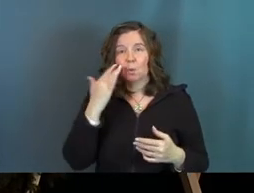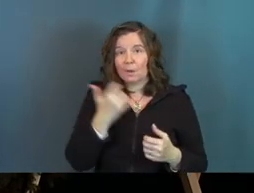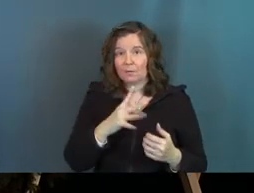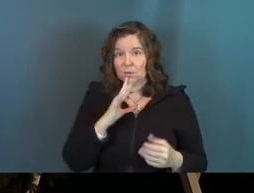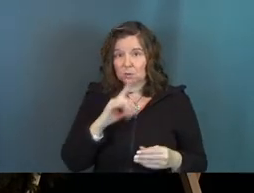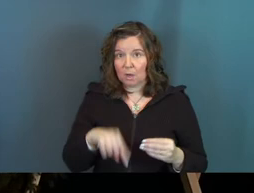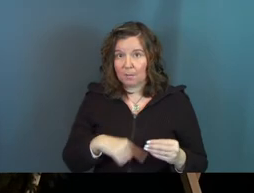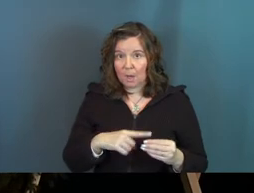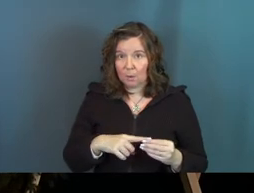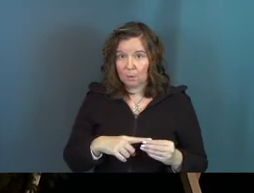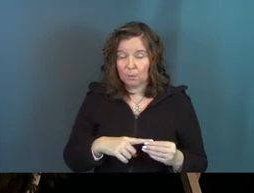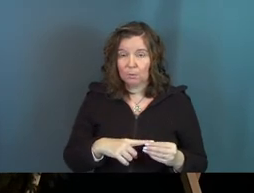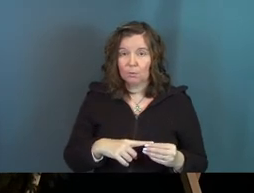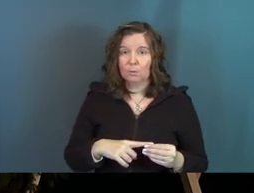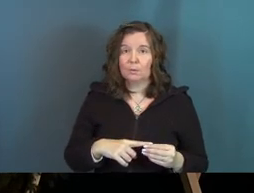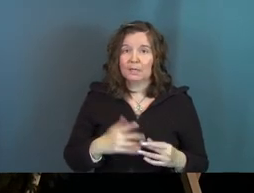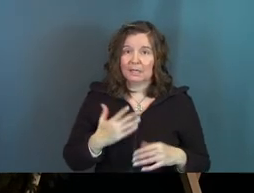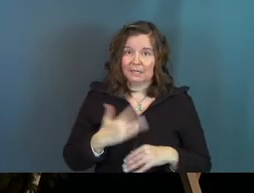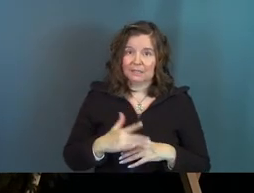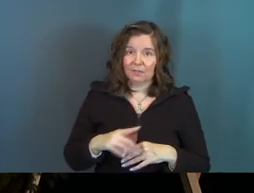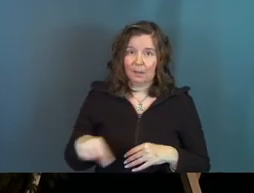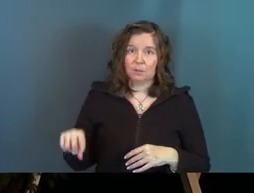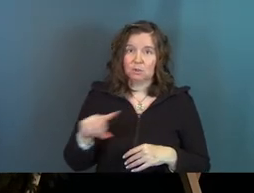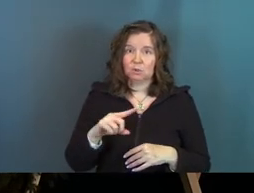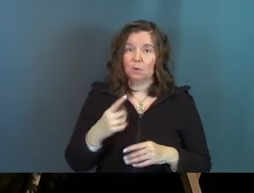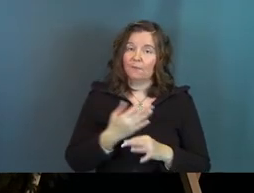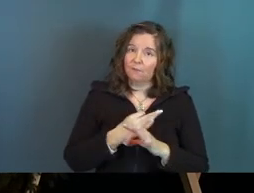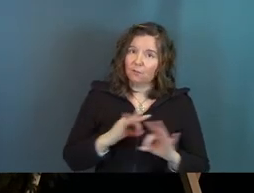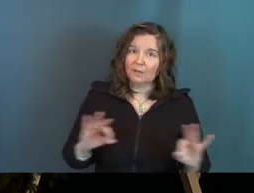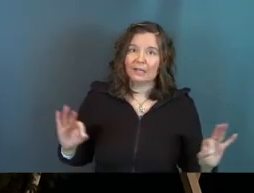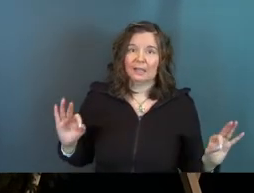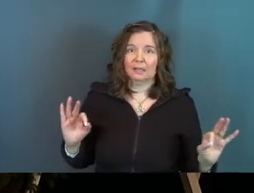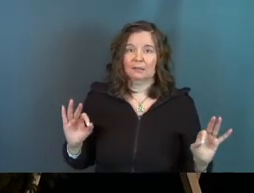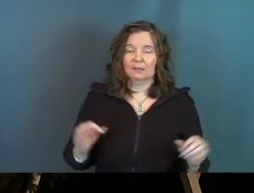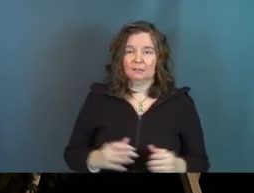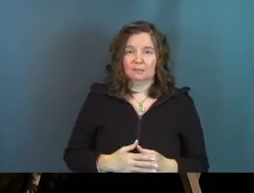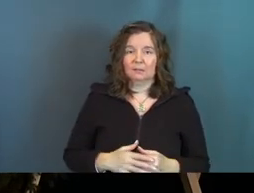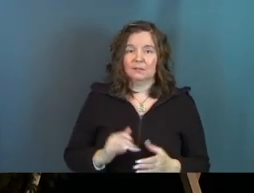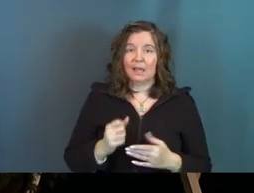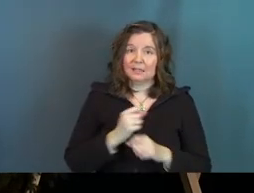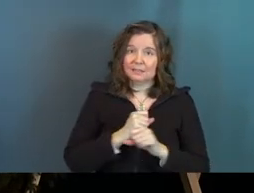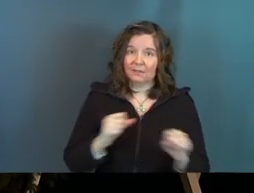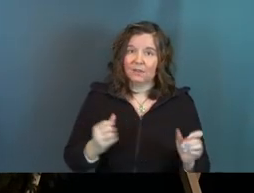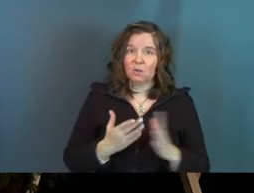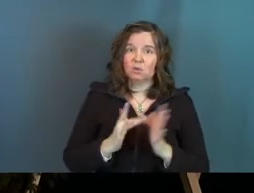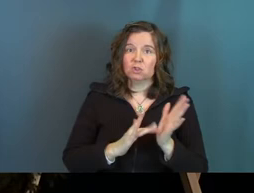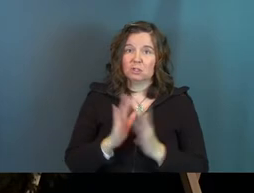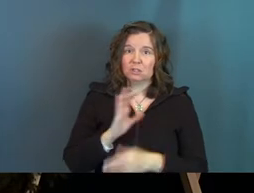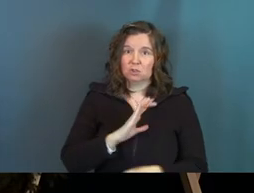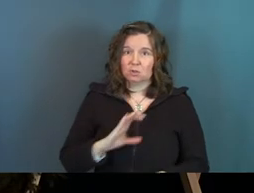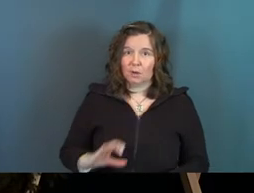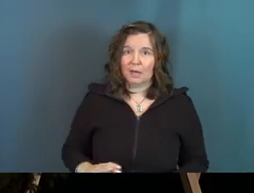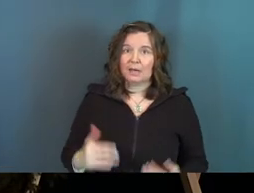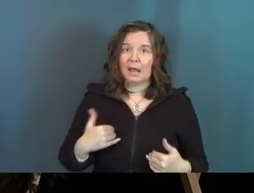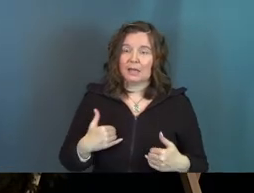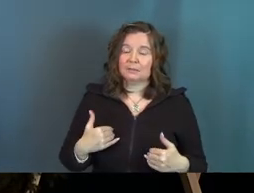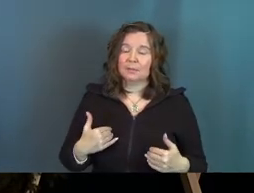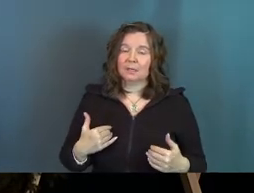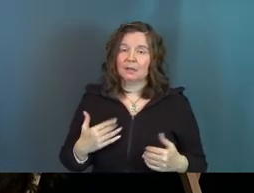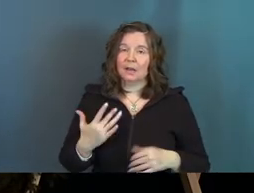everything we talked about is available to you freely. That salvation through Jesus Christ has